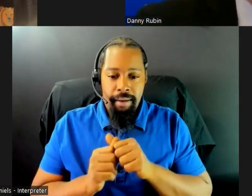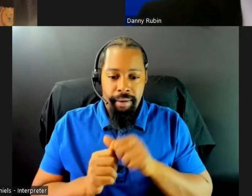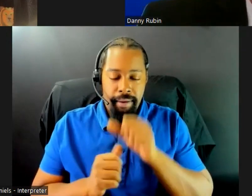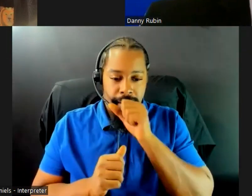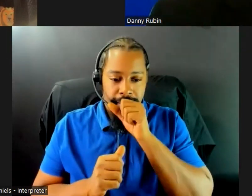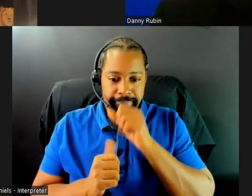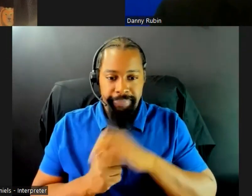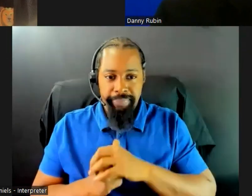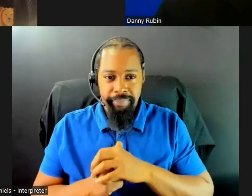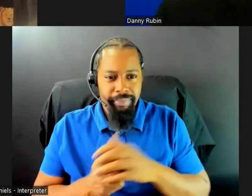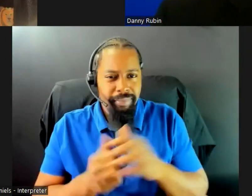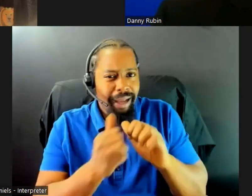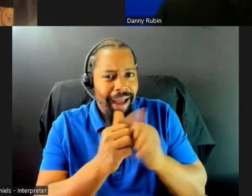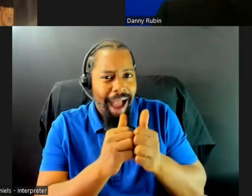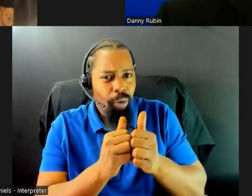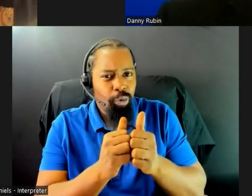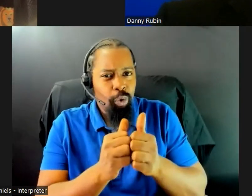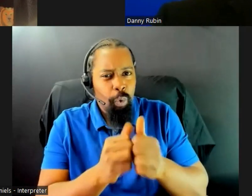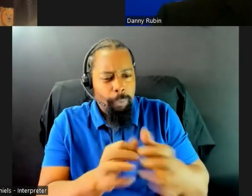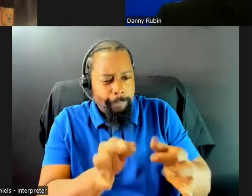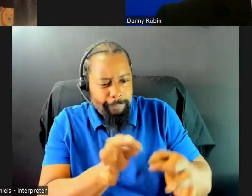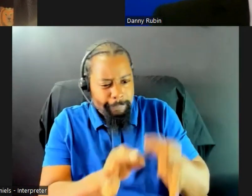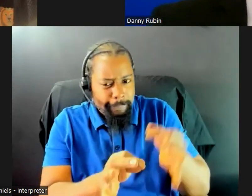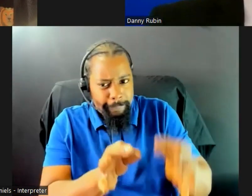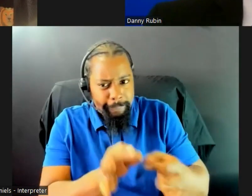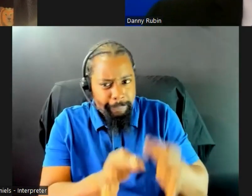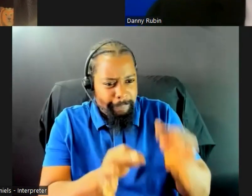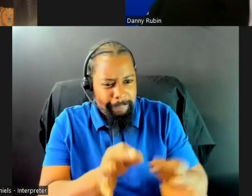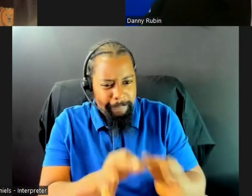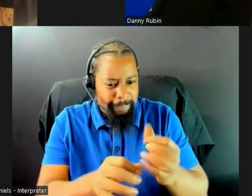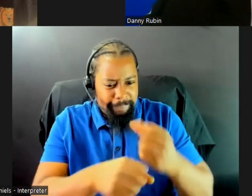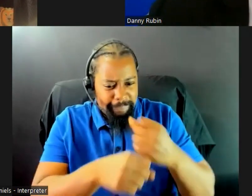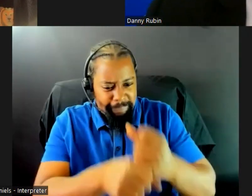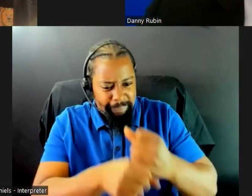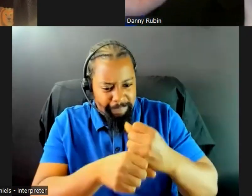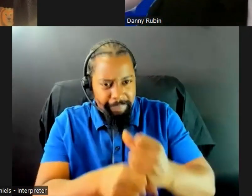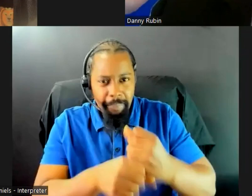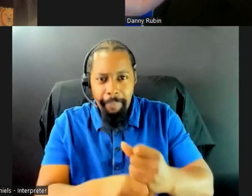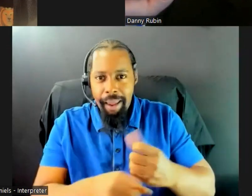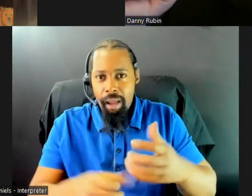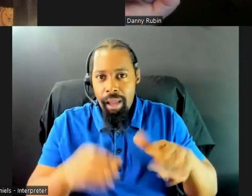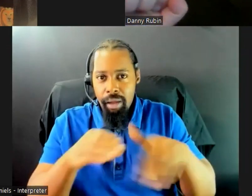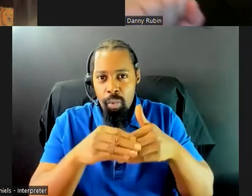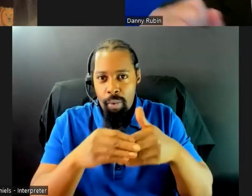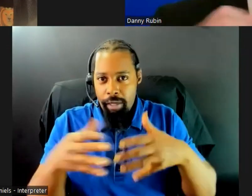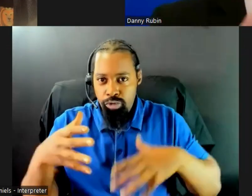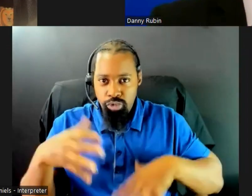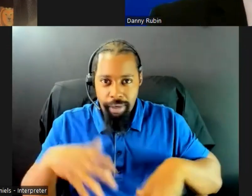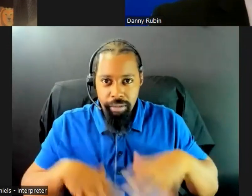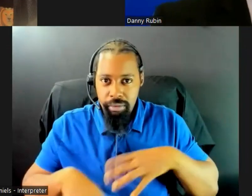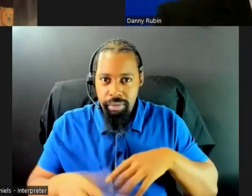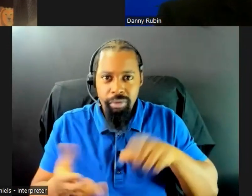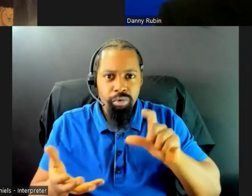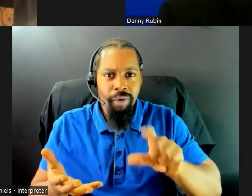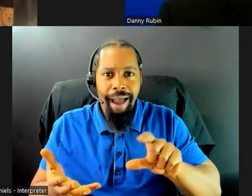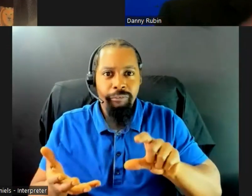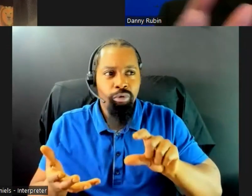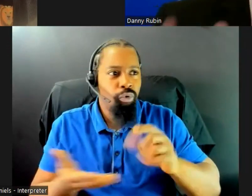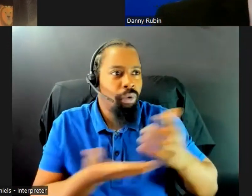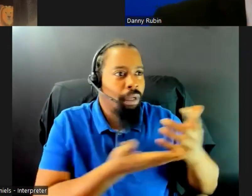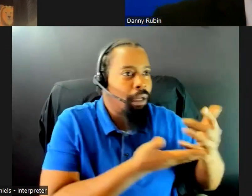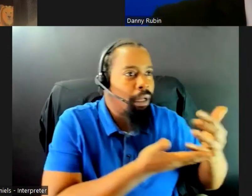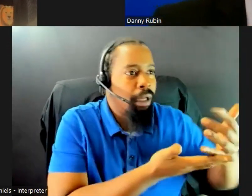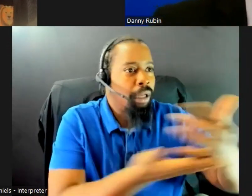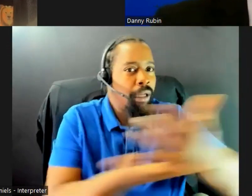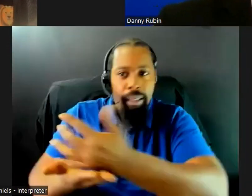How do you make a wedding dress? What is the process? Are you sourcing material from various places? Are you designing